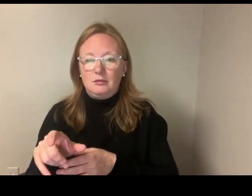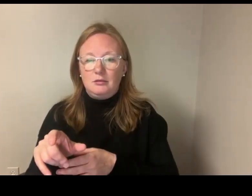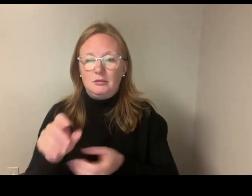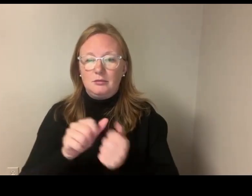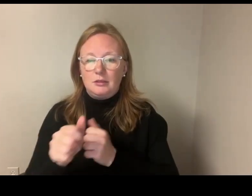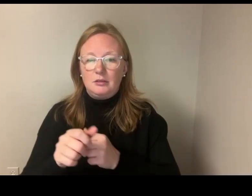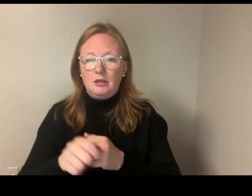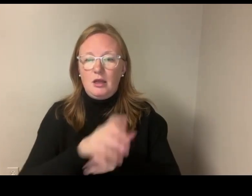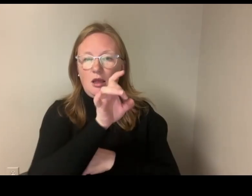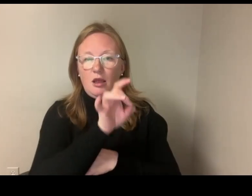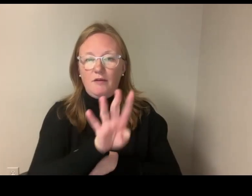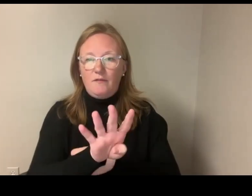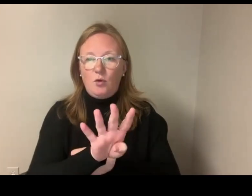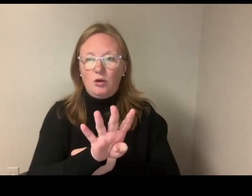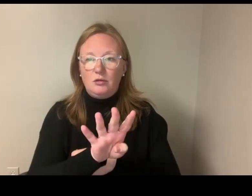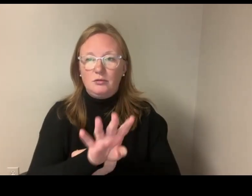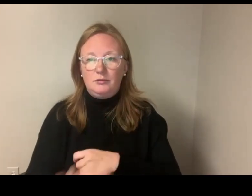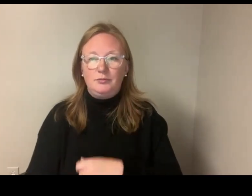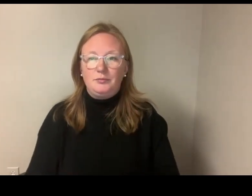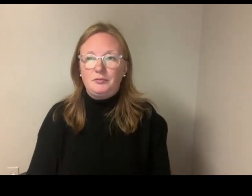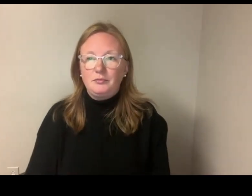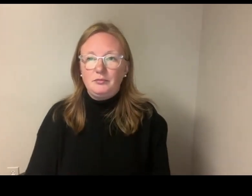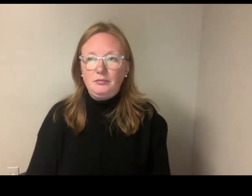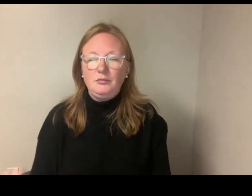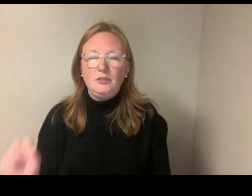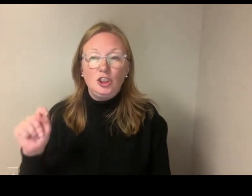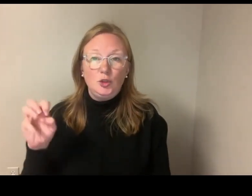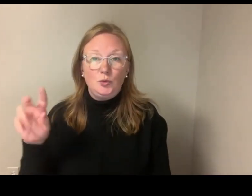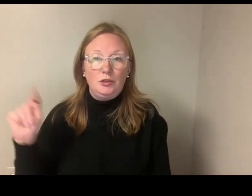Resolution number 84, Mr. Stewart.